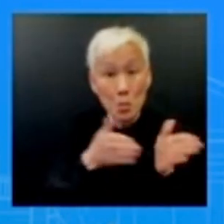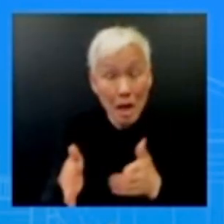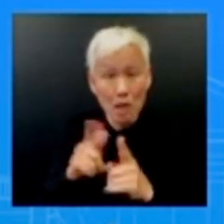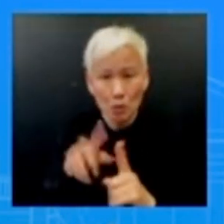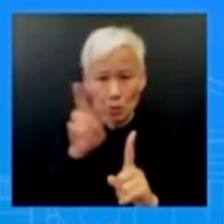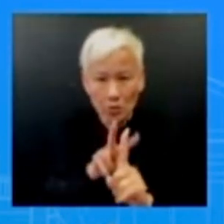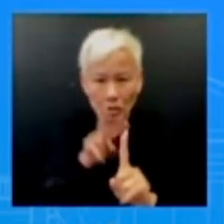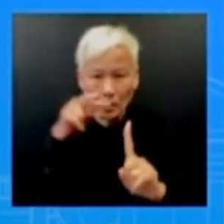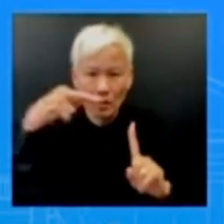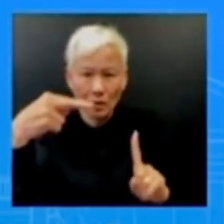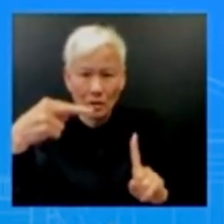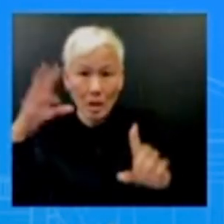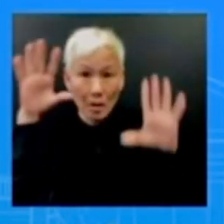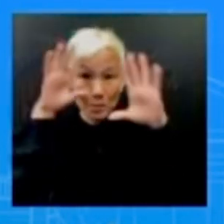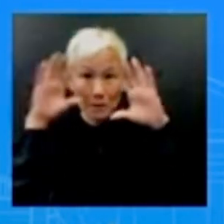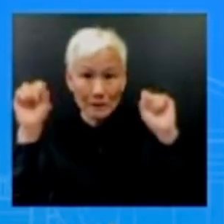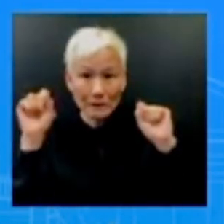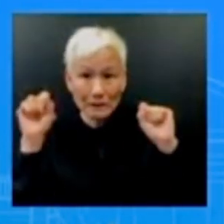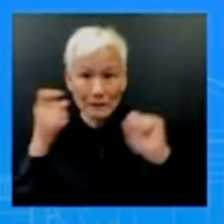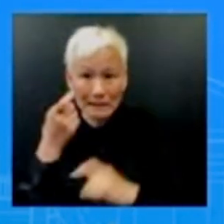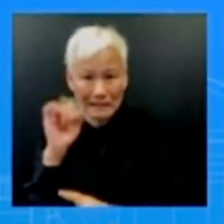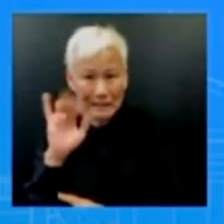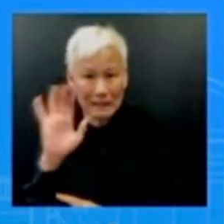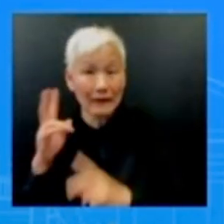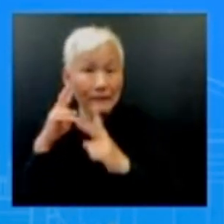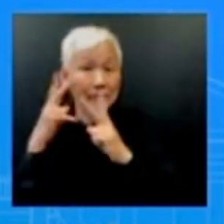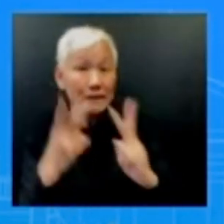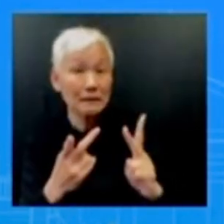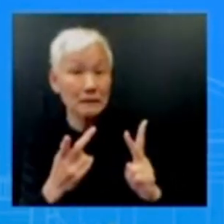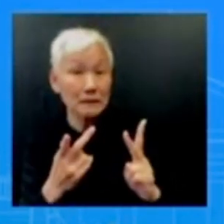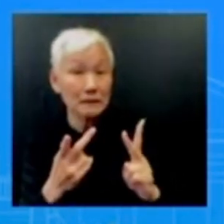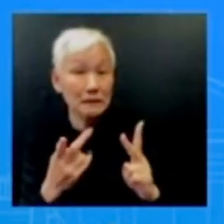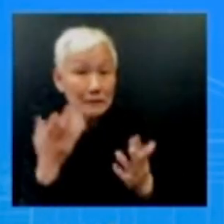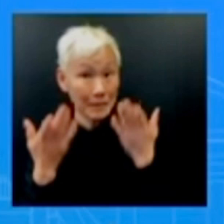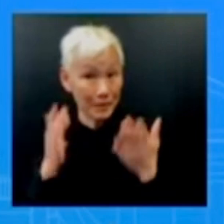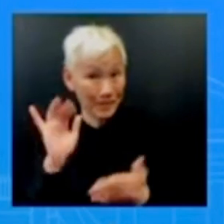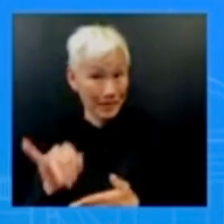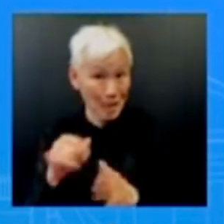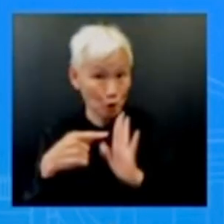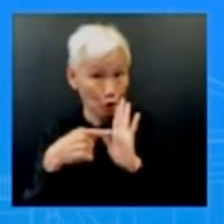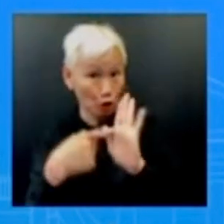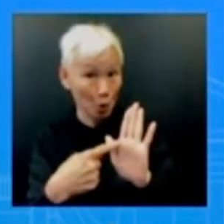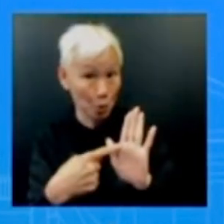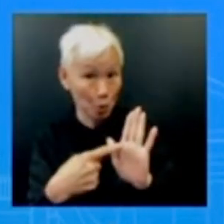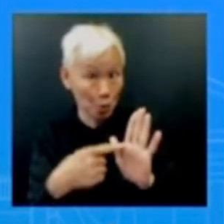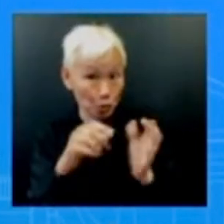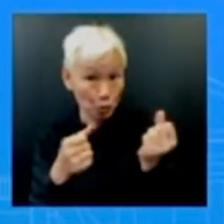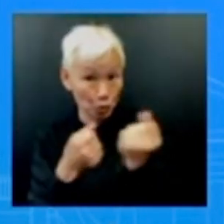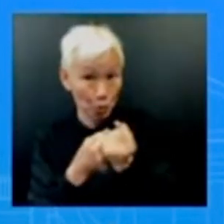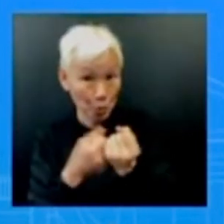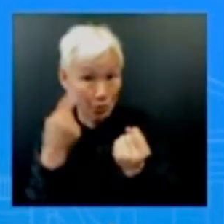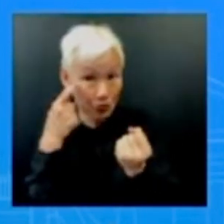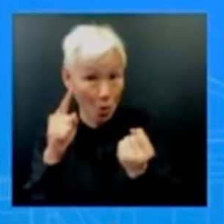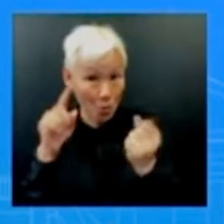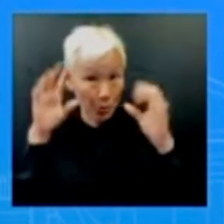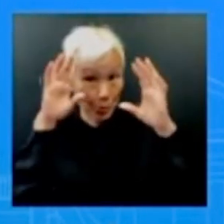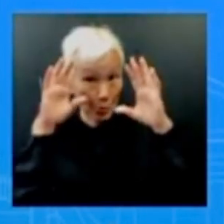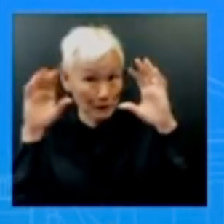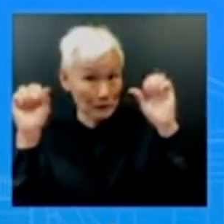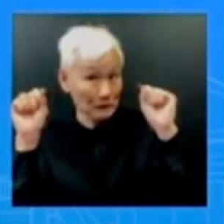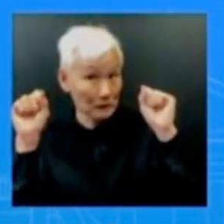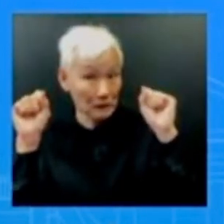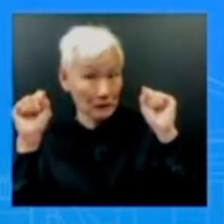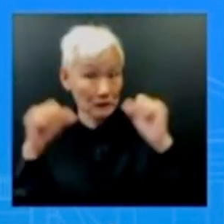Xi's visit other than a show of support for President Putin? I think clearly, look, take a couple steps back here. I mean, this